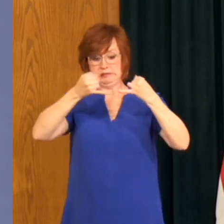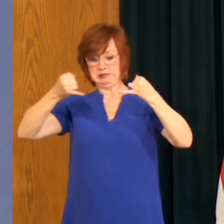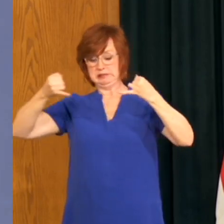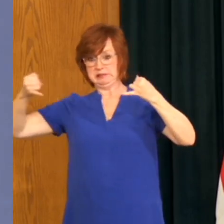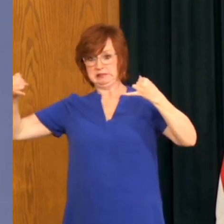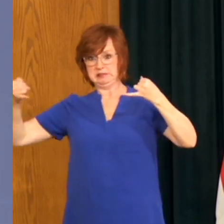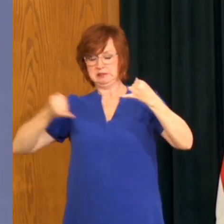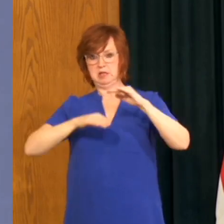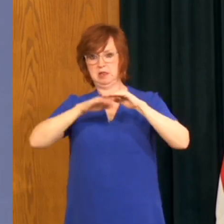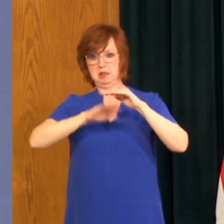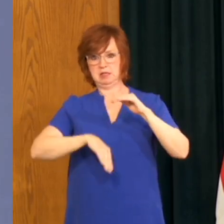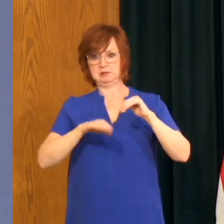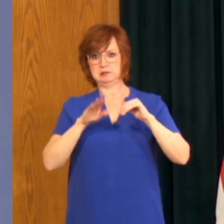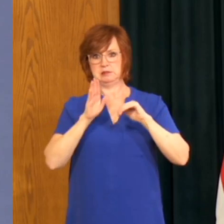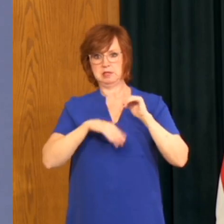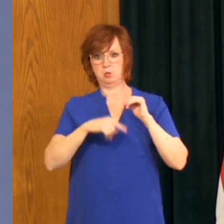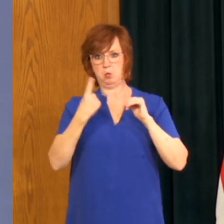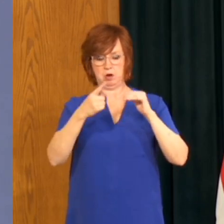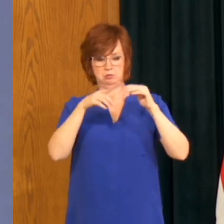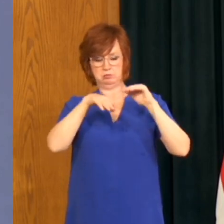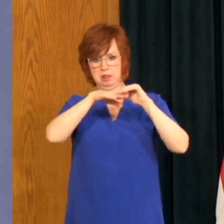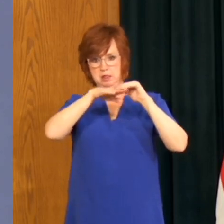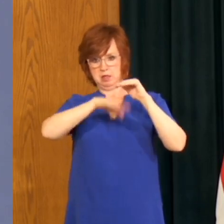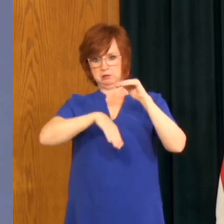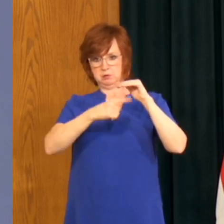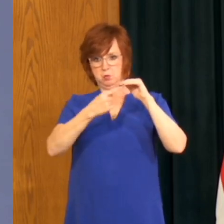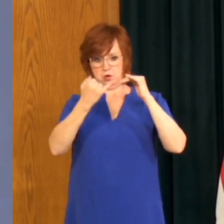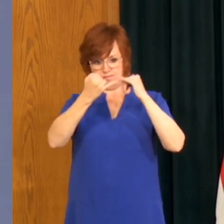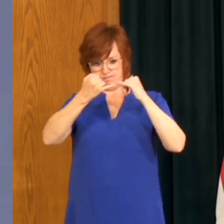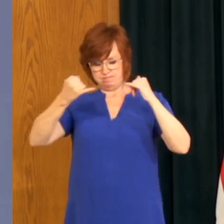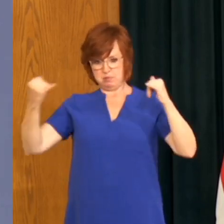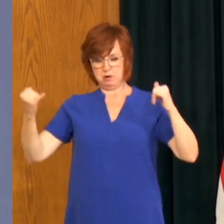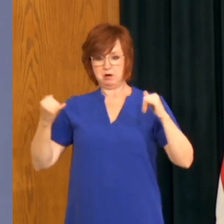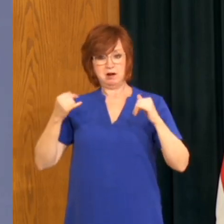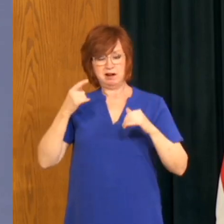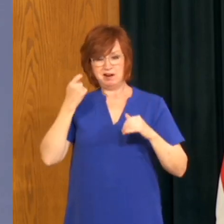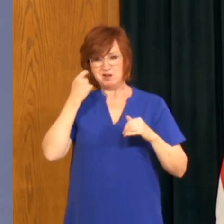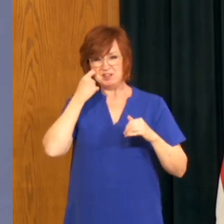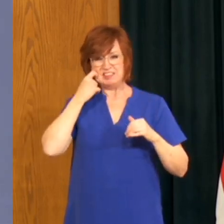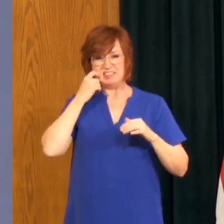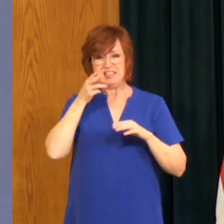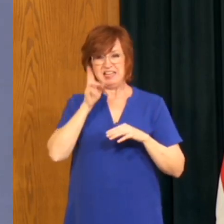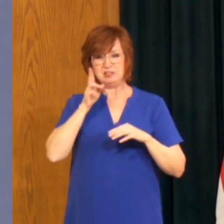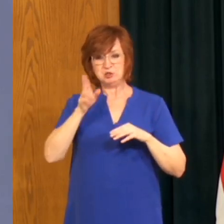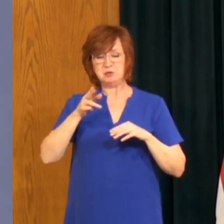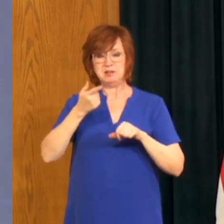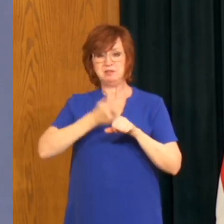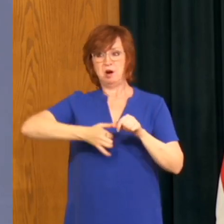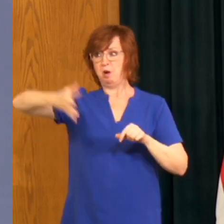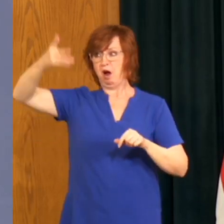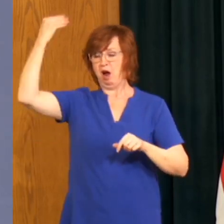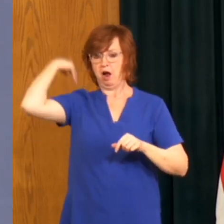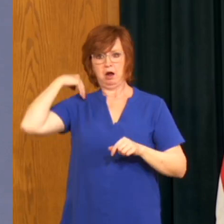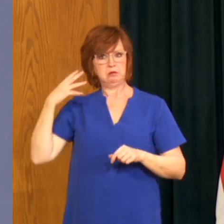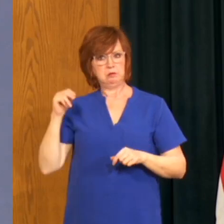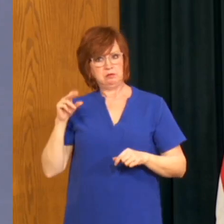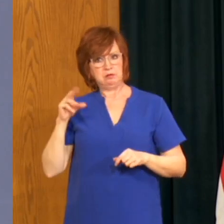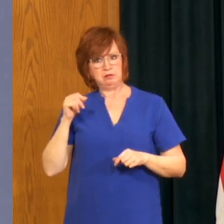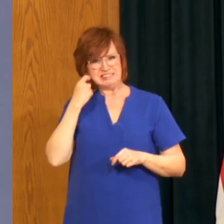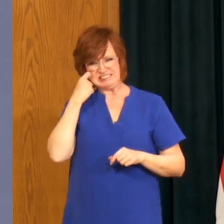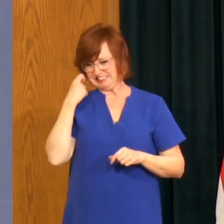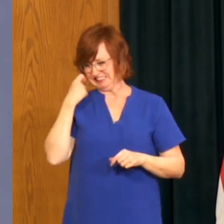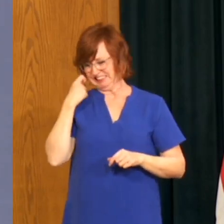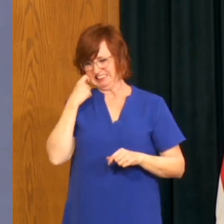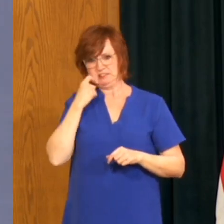this is recent history. This is the last 8 weeks. And so while we're very keen to move ahead and should move ahead safely, we